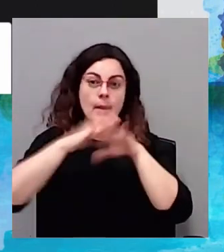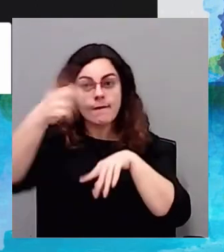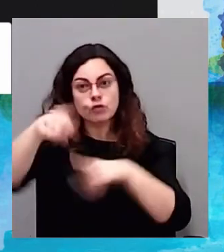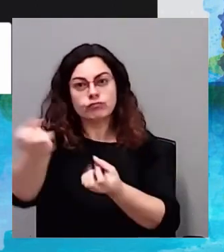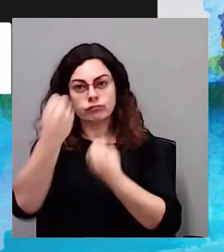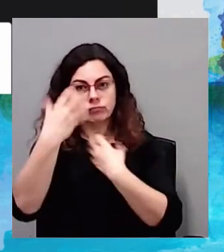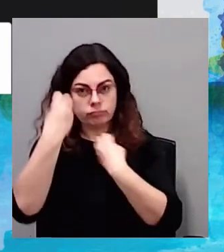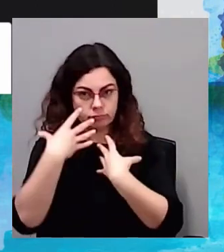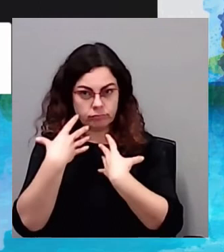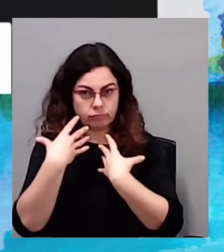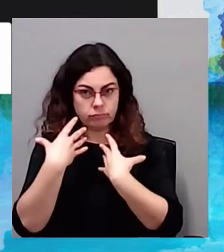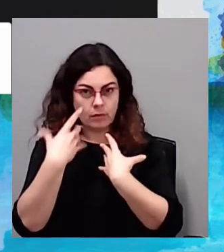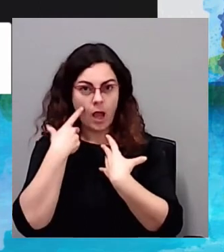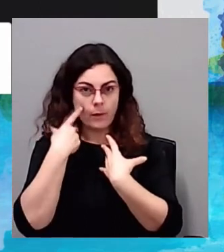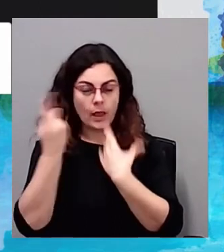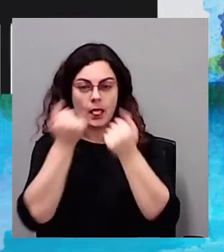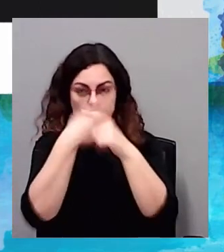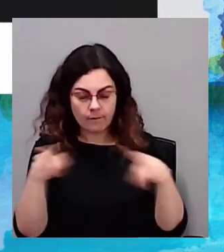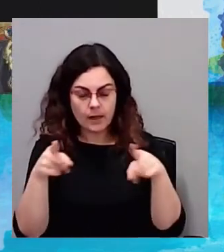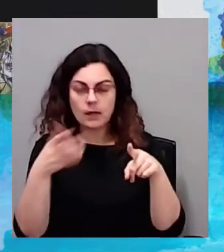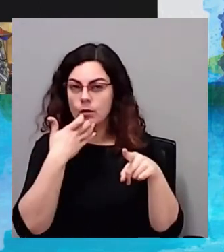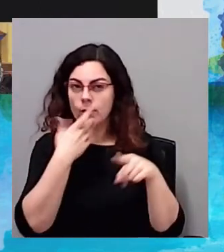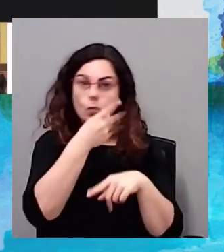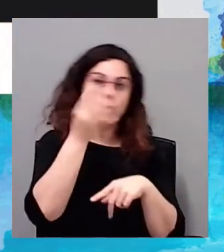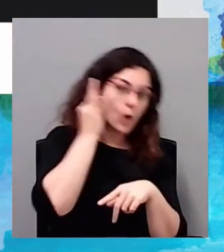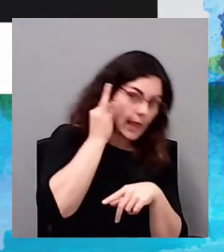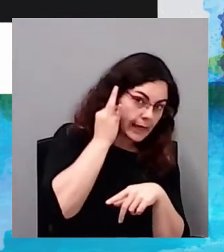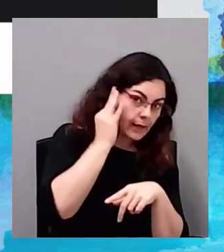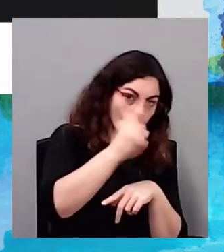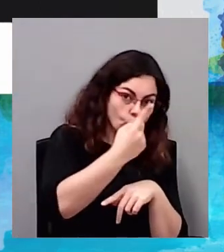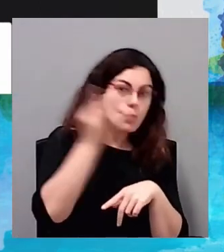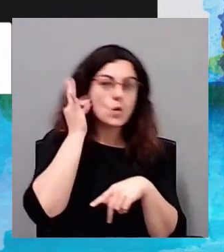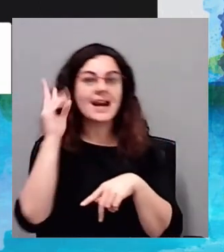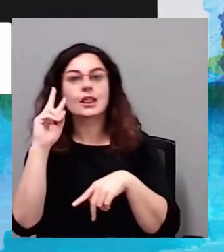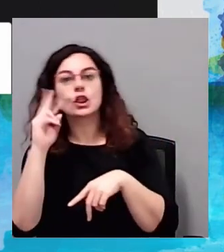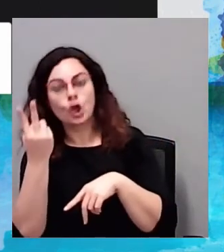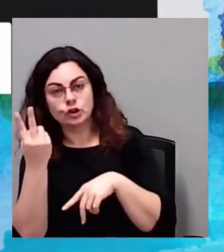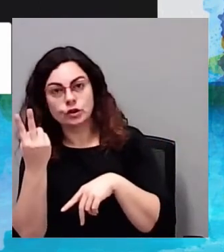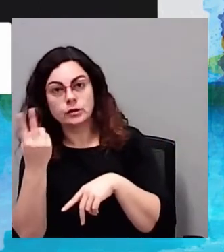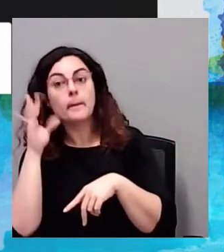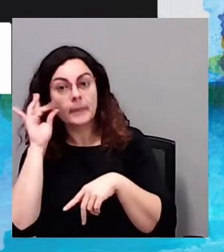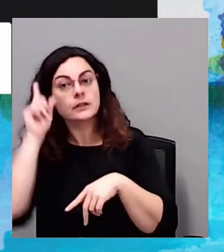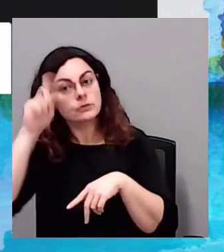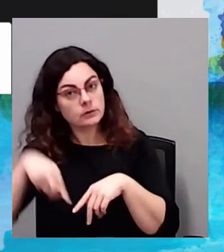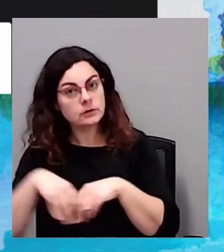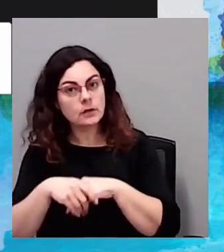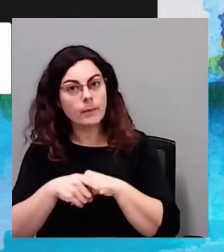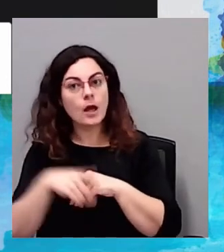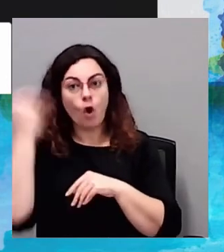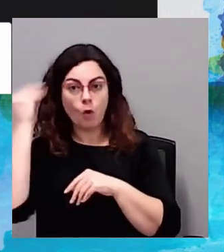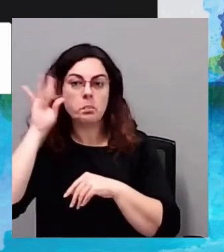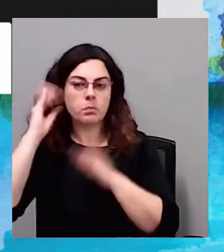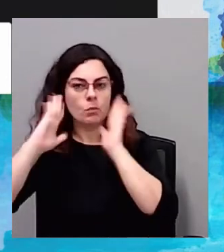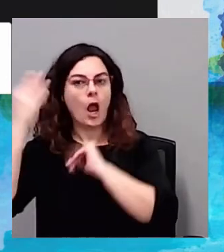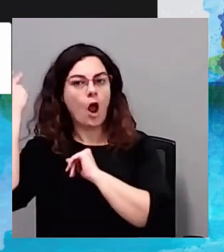that you tell me what you think the description should be. And this is also a Picasso, from